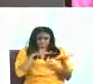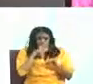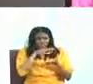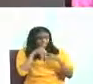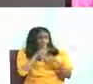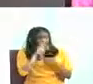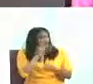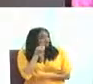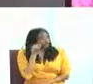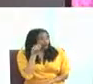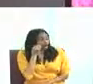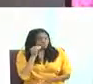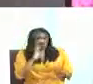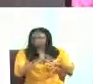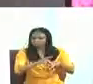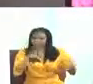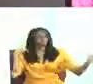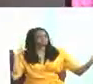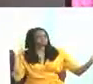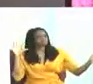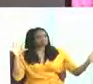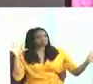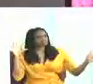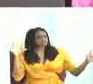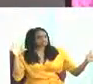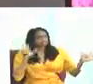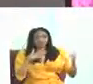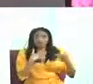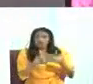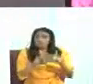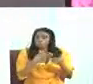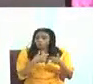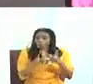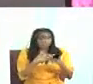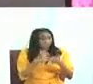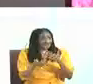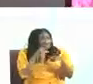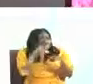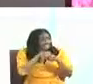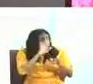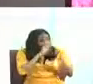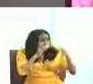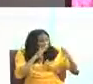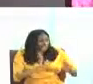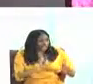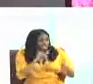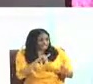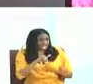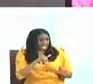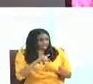home, shake it off this morning. Whatever is in your house that's